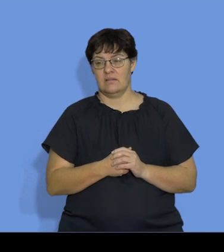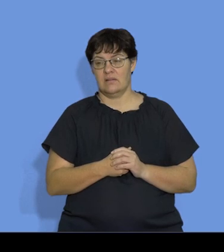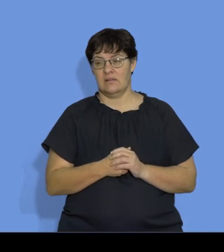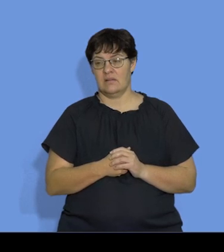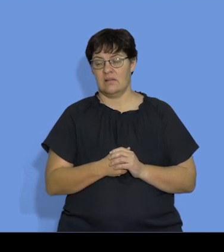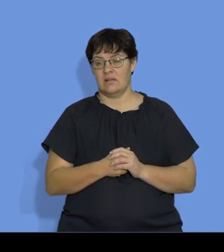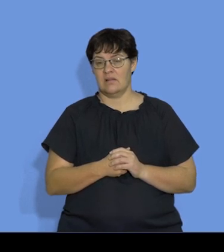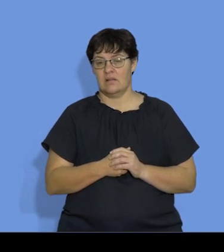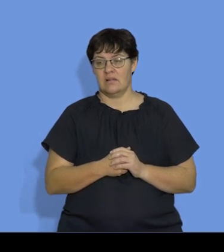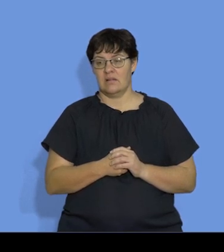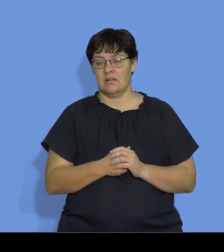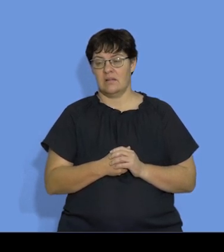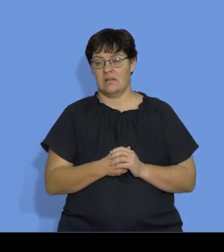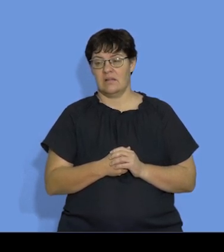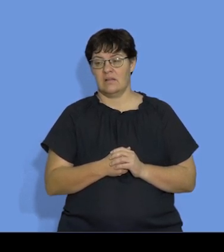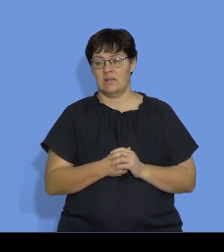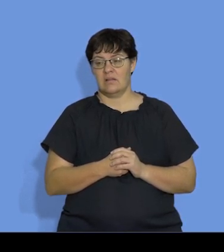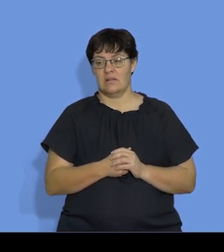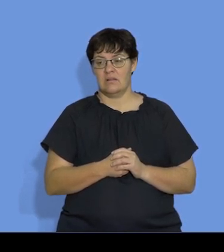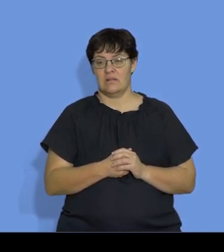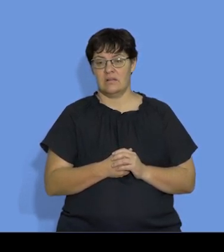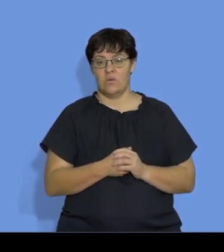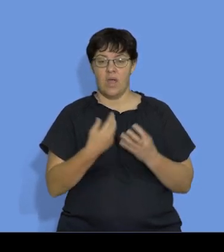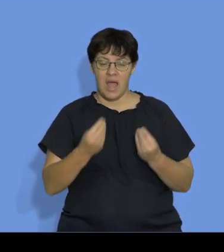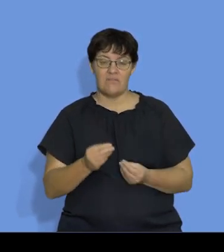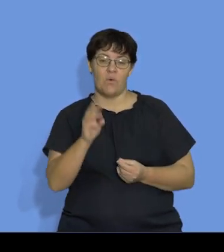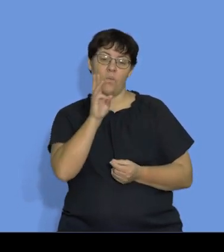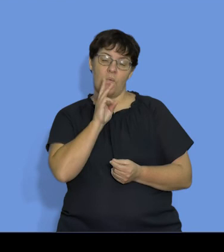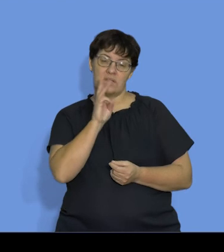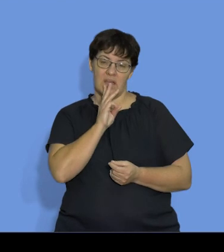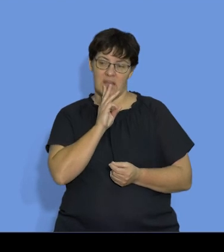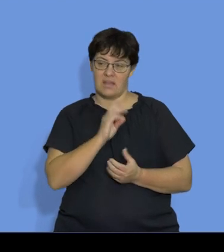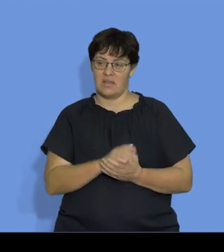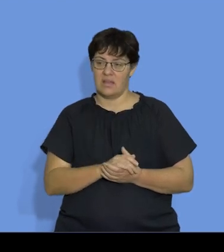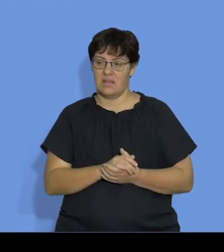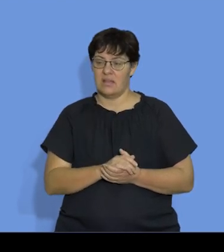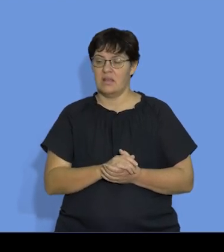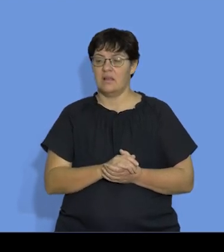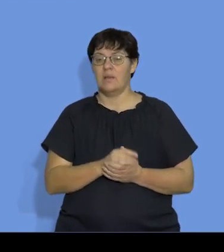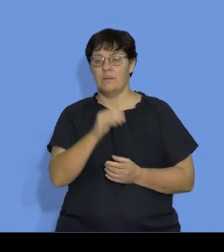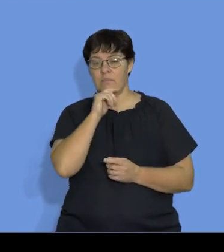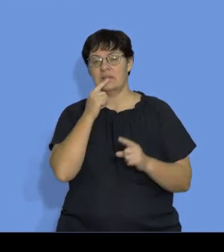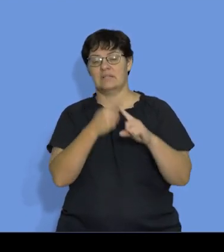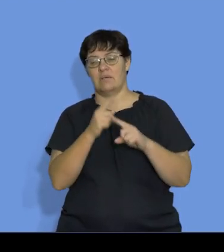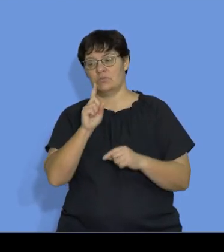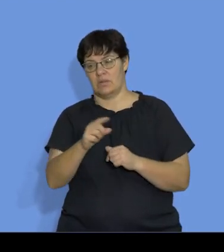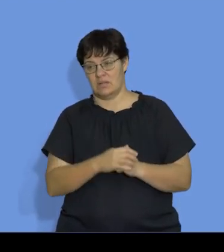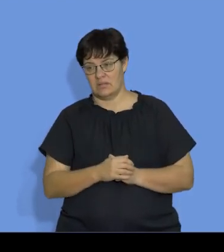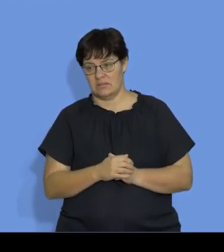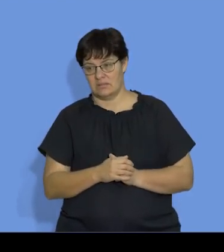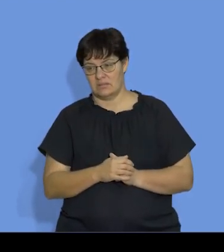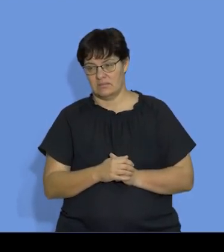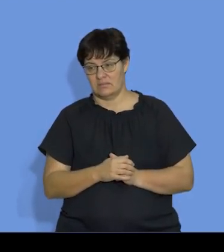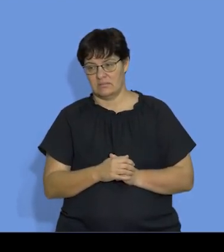we will also have water, which is multiplied by 1, okay? So we'll have 2 moles of